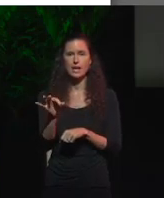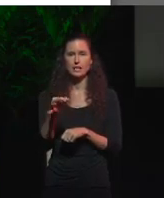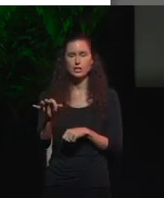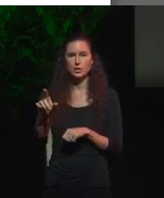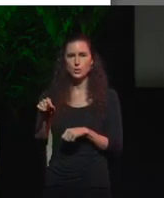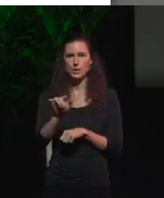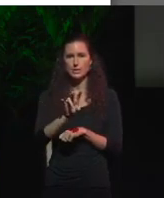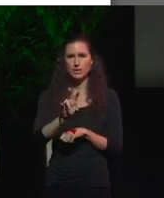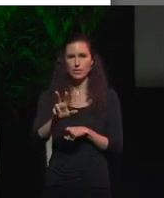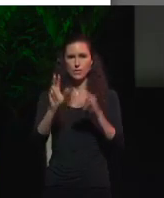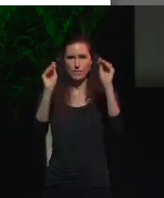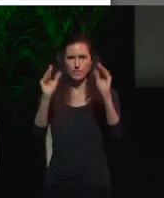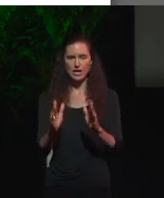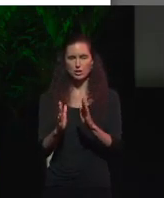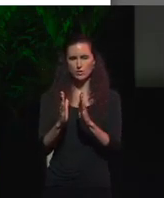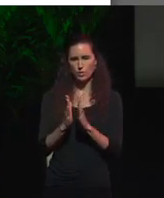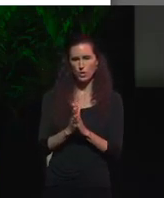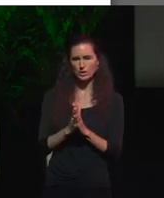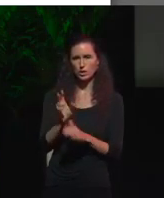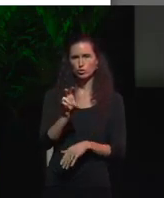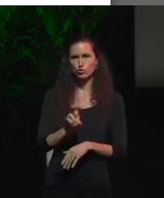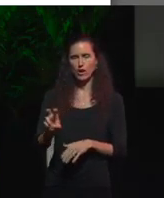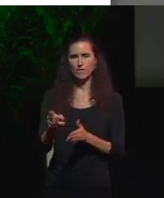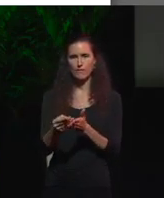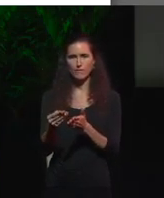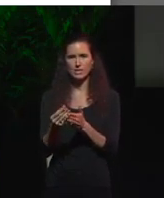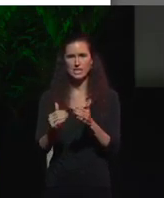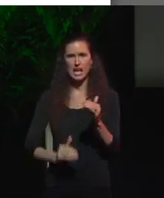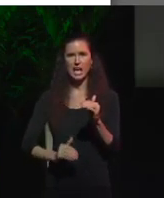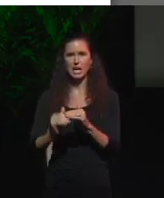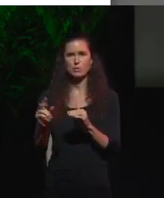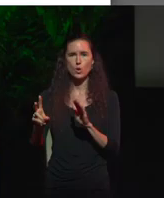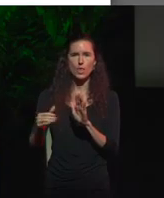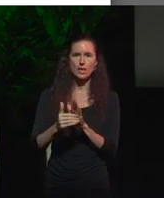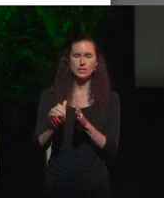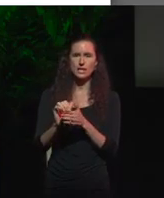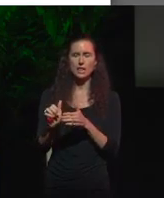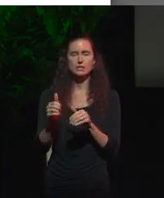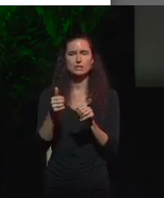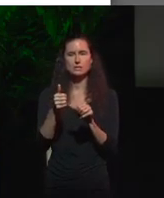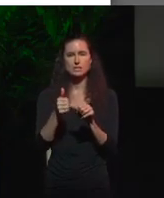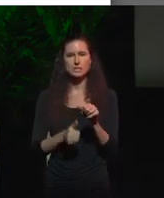faculty requested travel funds, up to $2,000 each. We approved